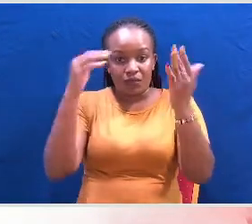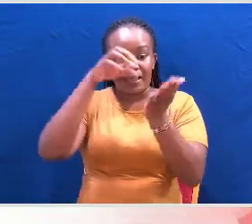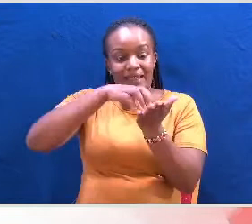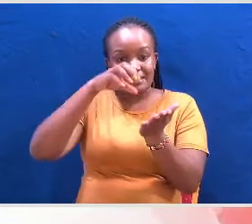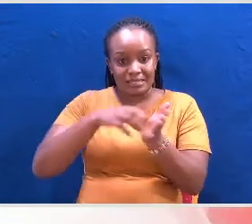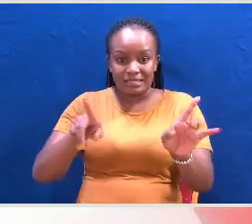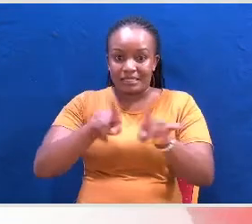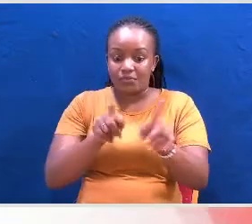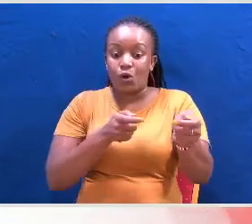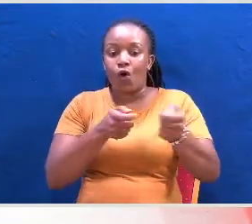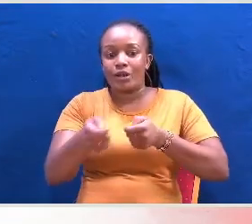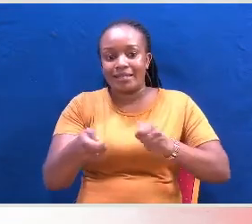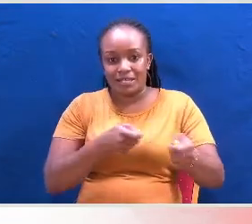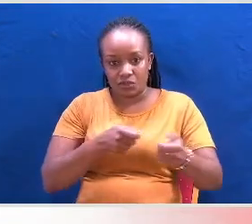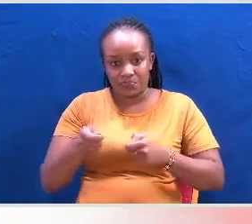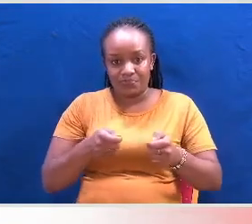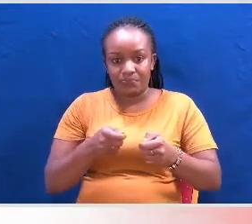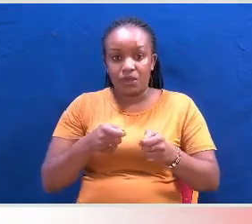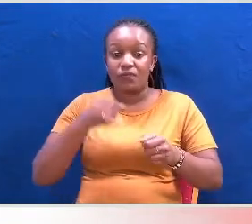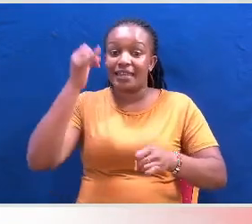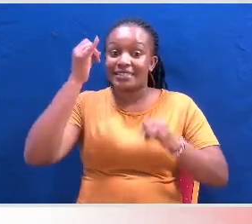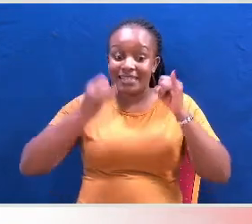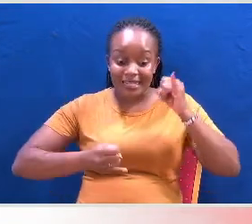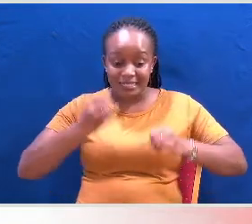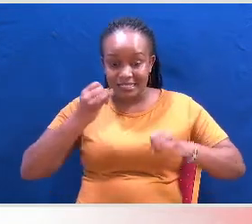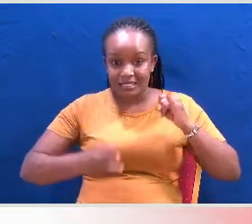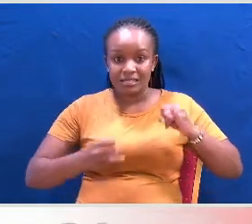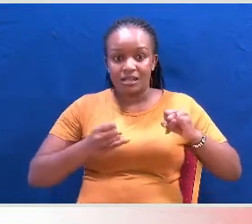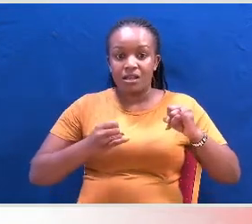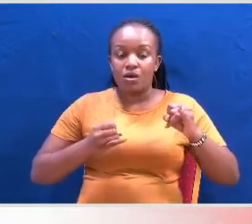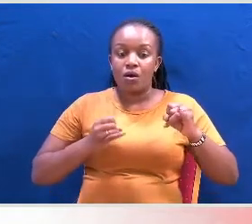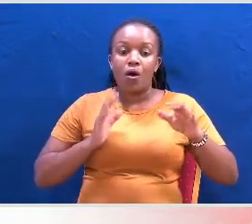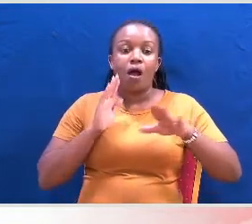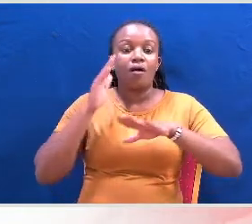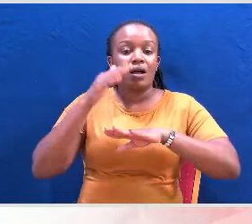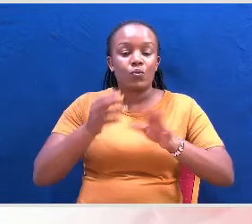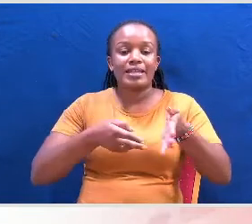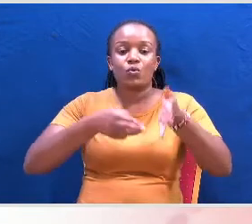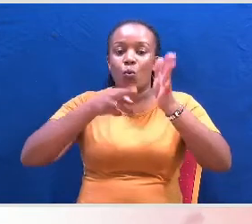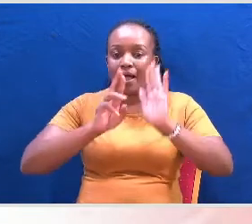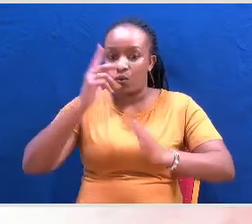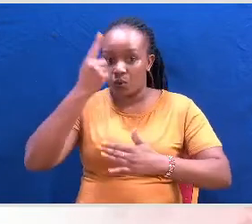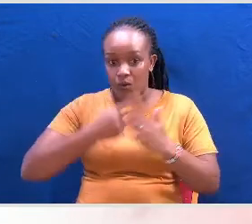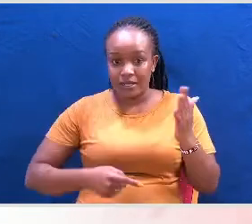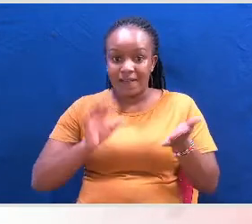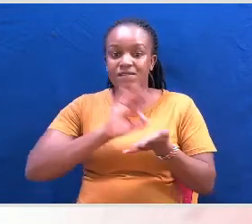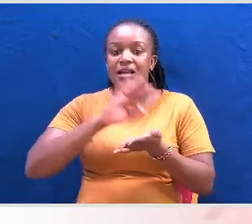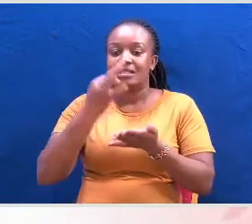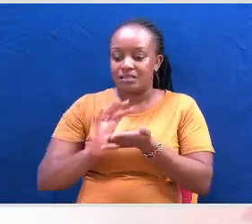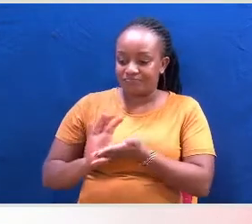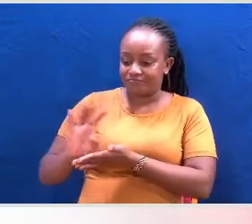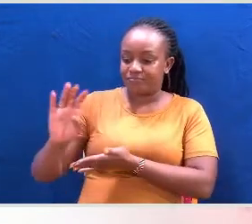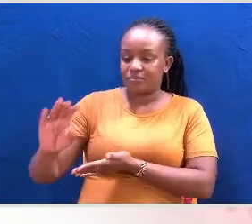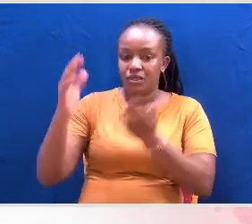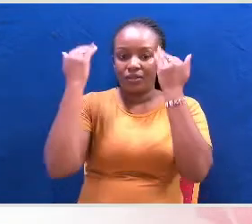and coordination of the justice across, we require funds allocated to the